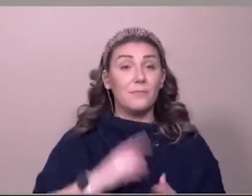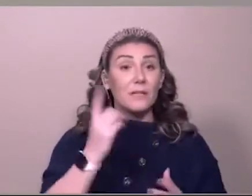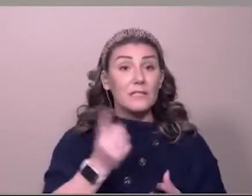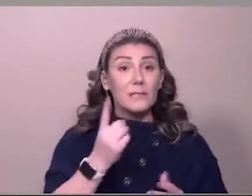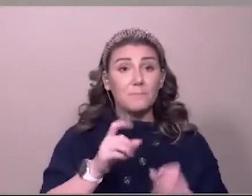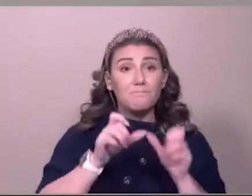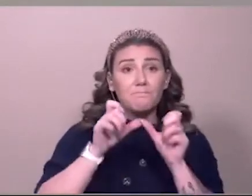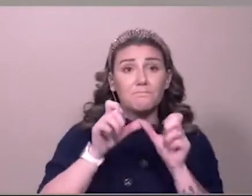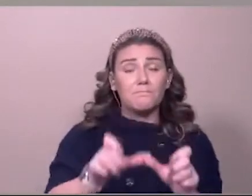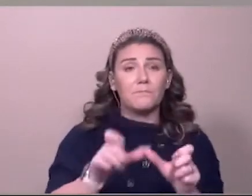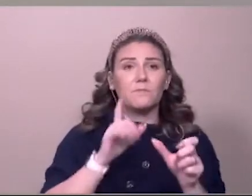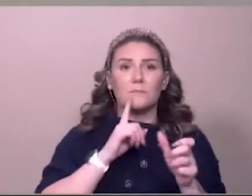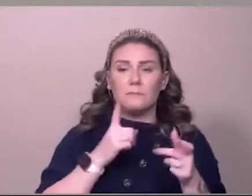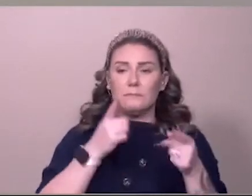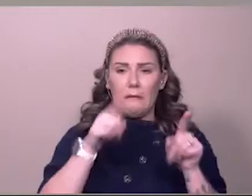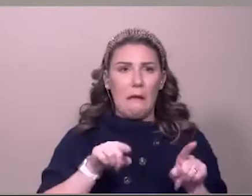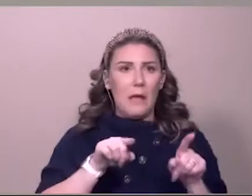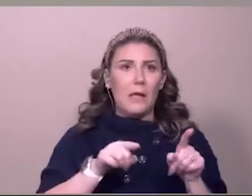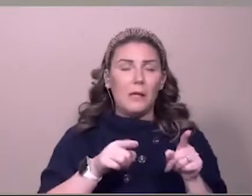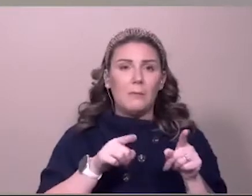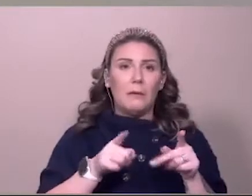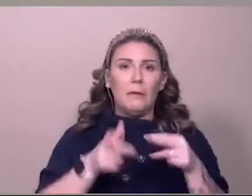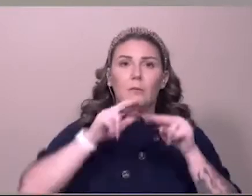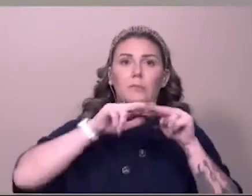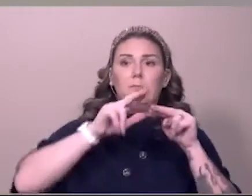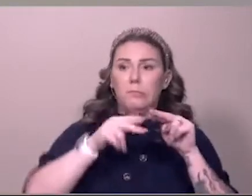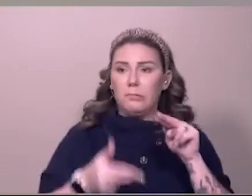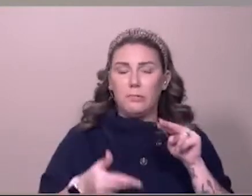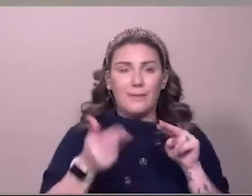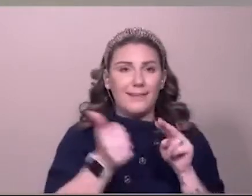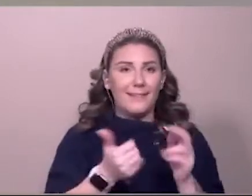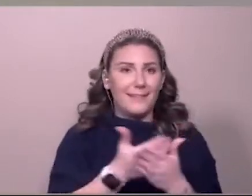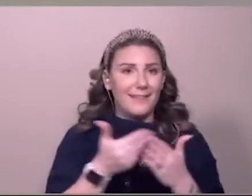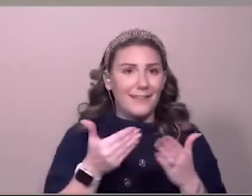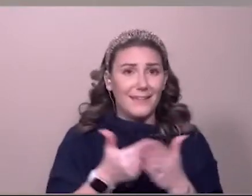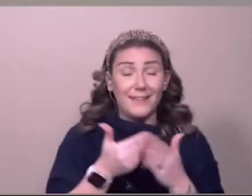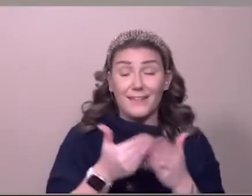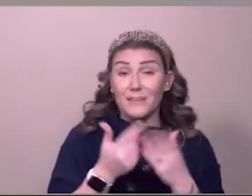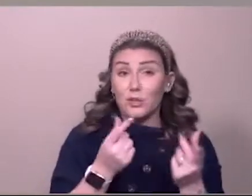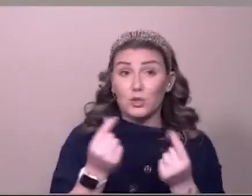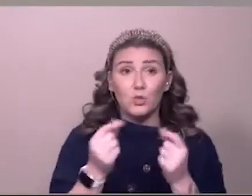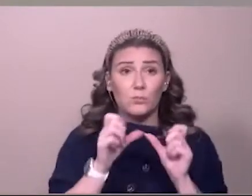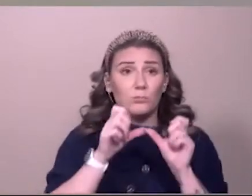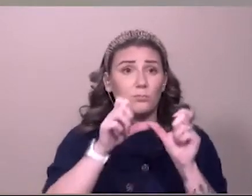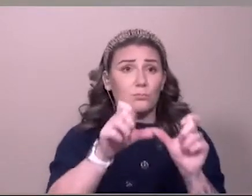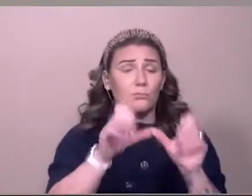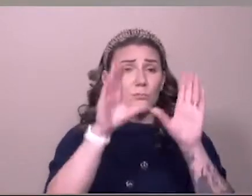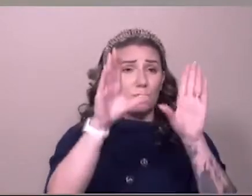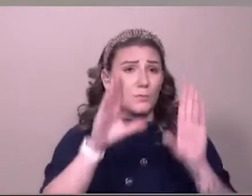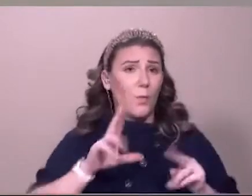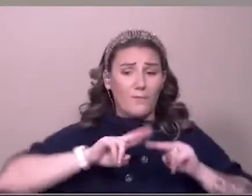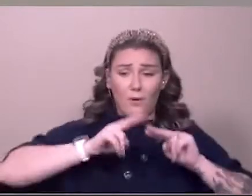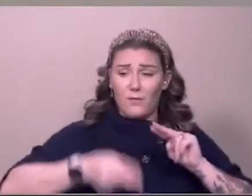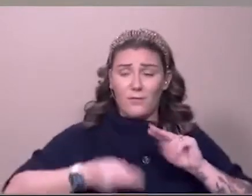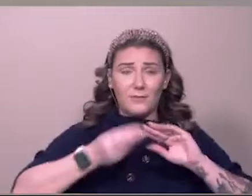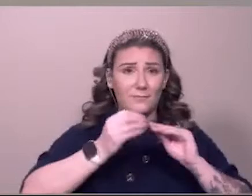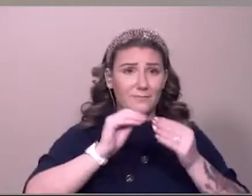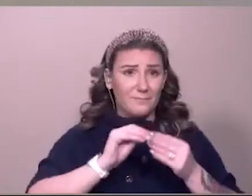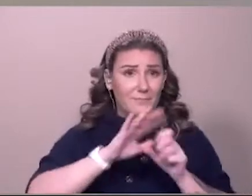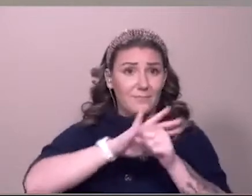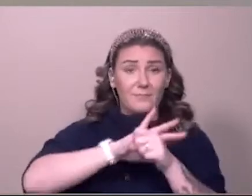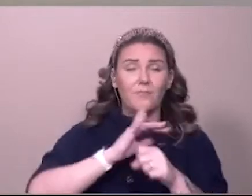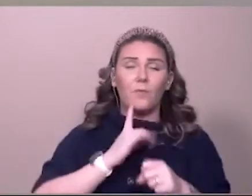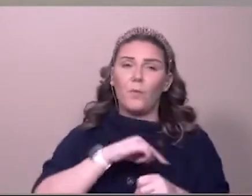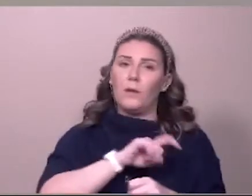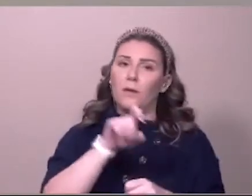continues to undulate up and down. And anything we can do to just continue this great trend is exactly what we need to